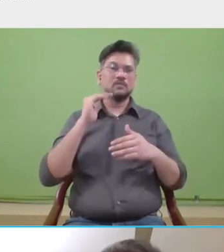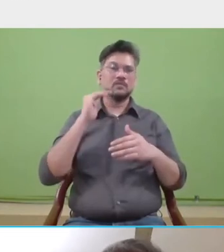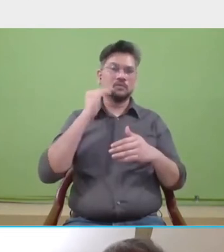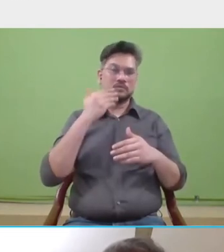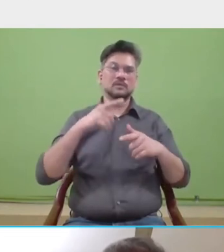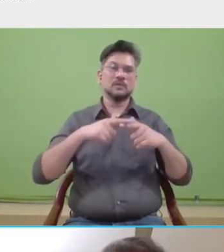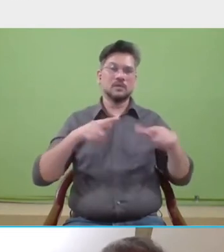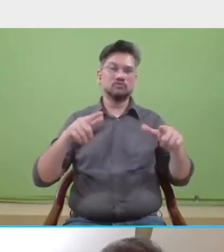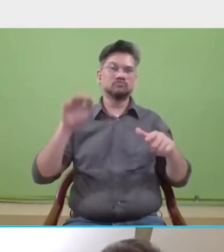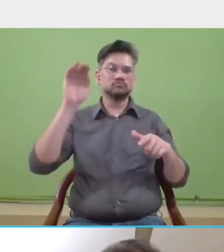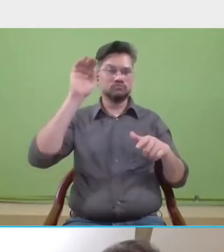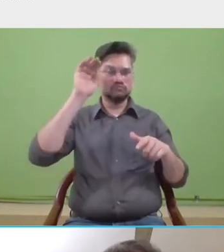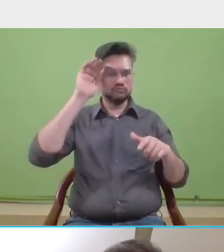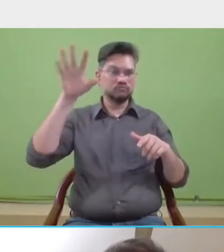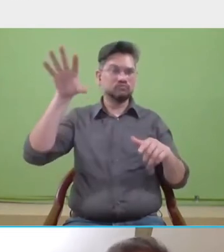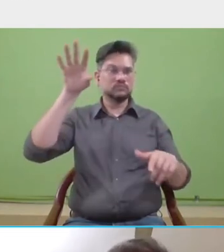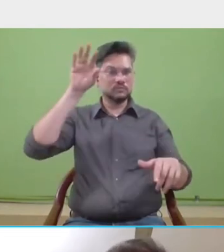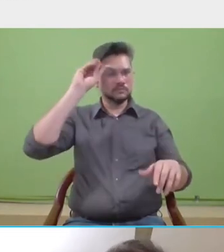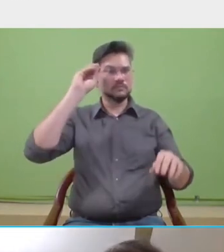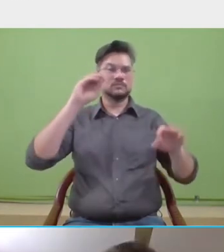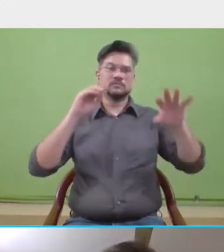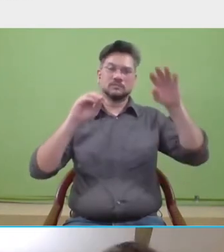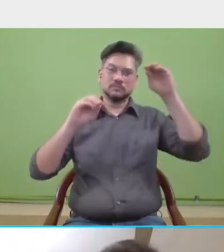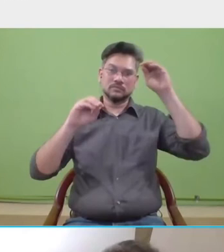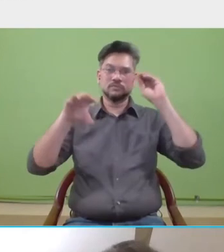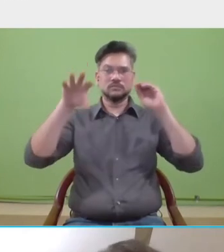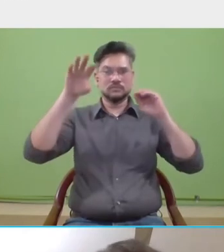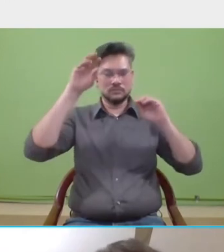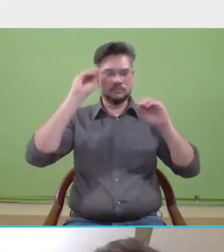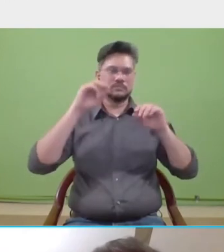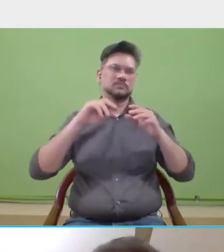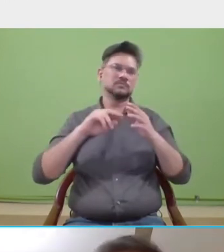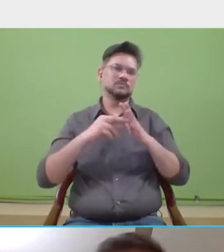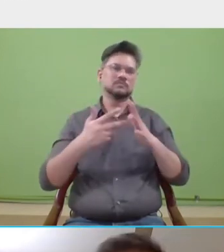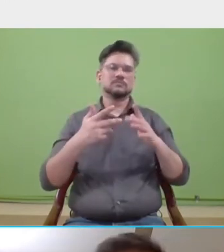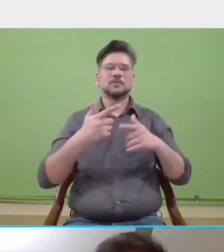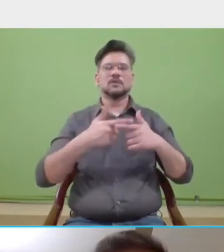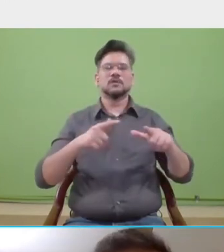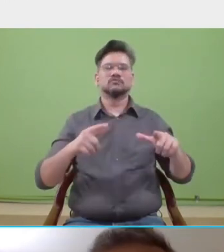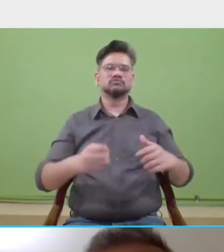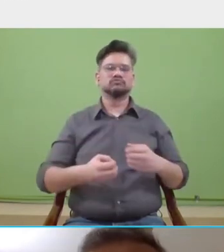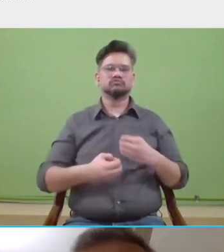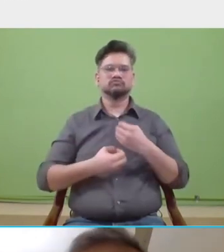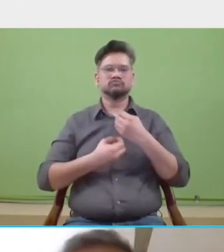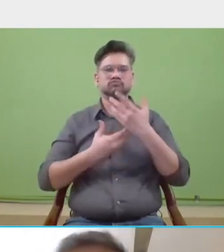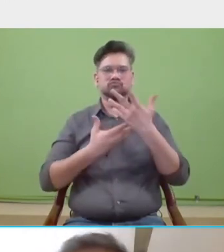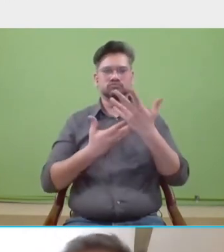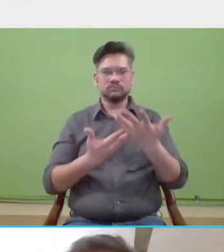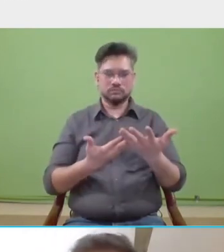okay language as we know happens and that language could be speech